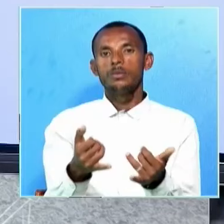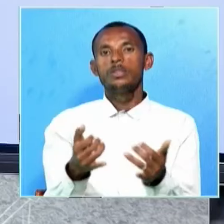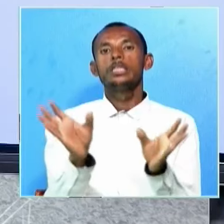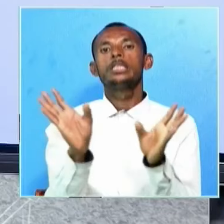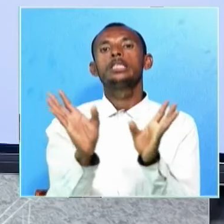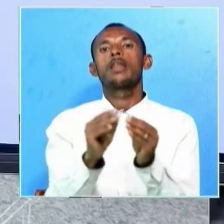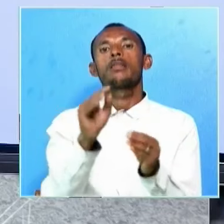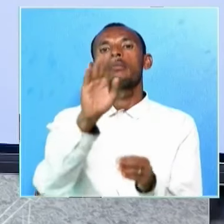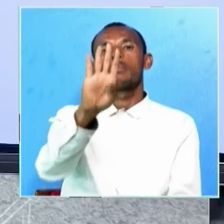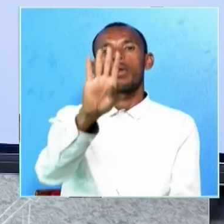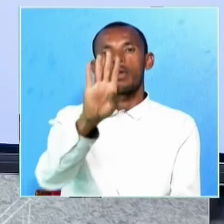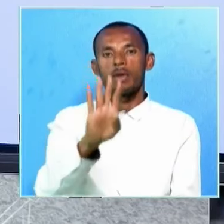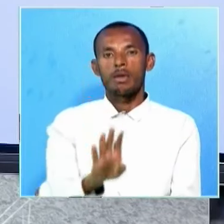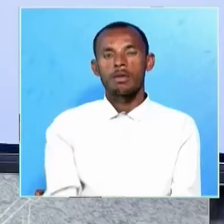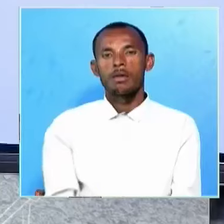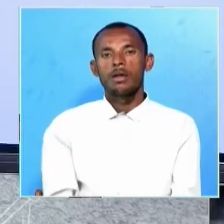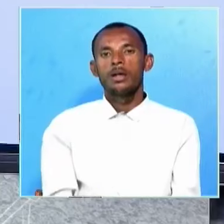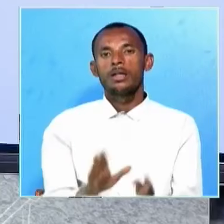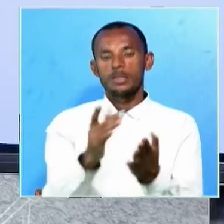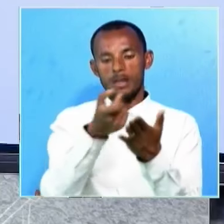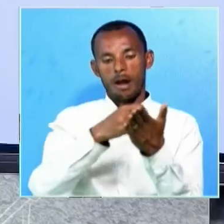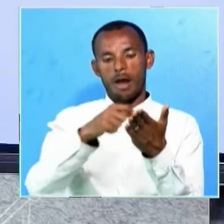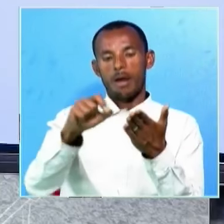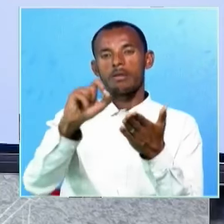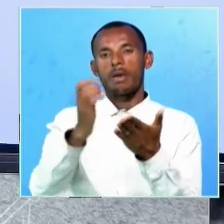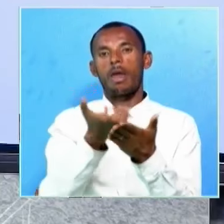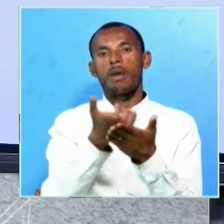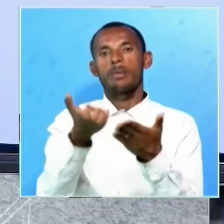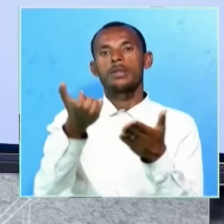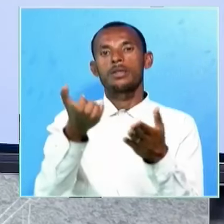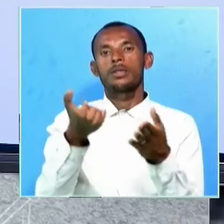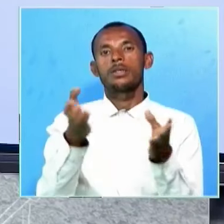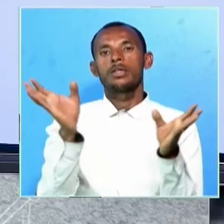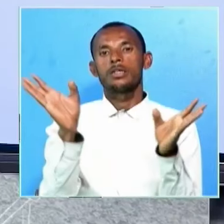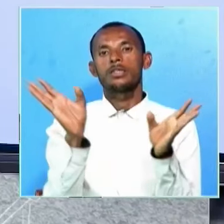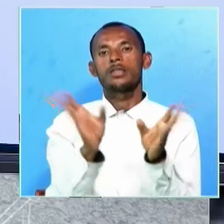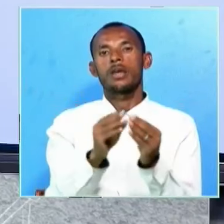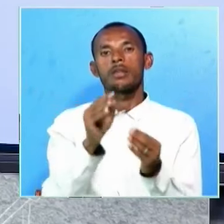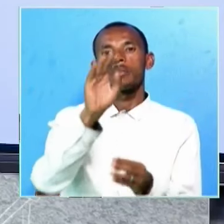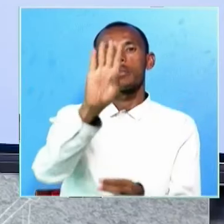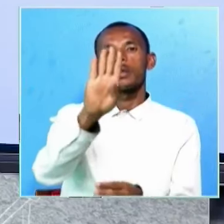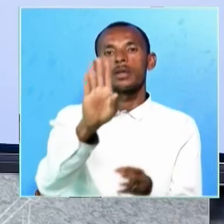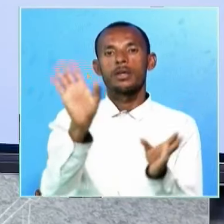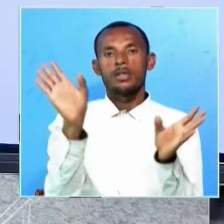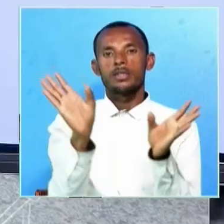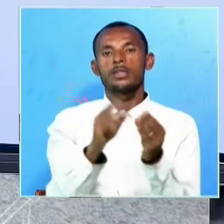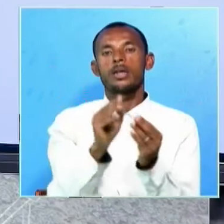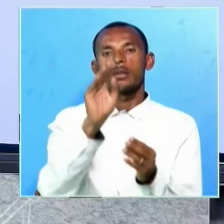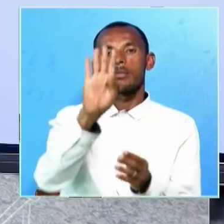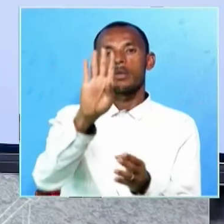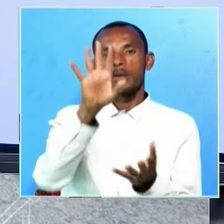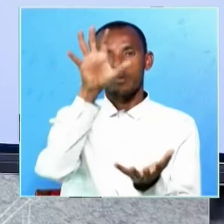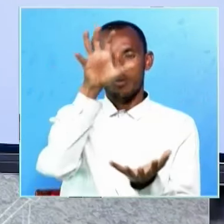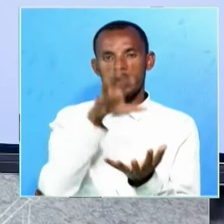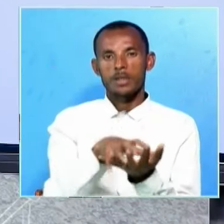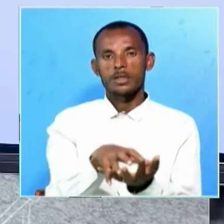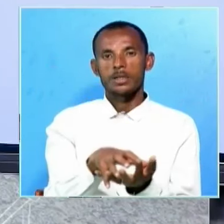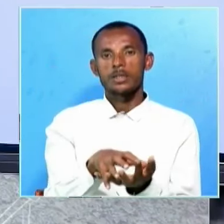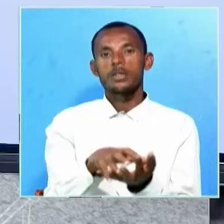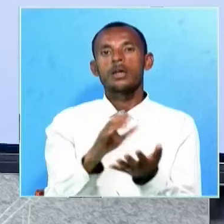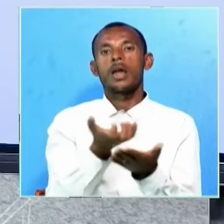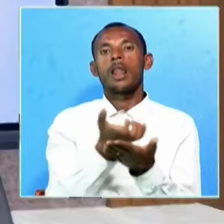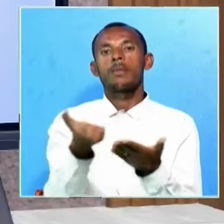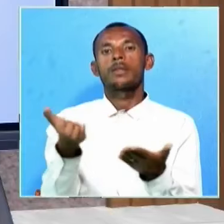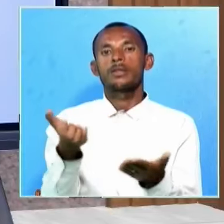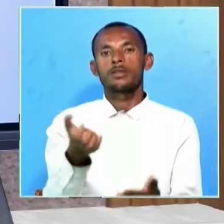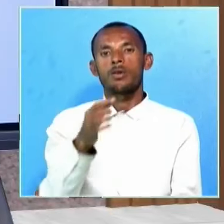B? Let's write the elements that are found in set B together. Set B contains the